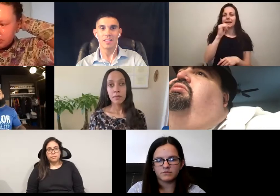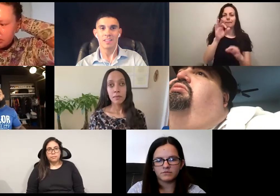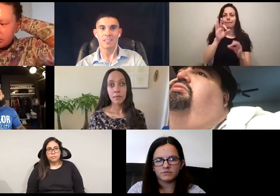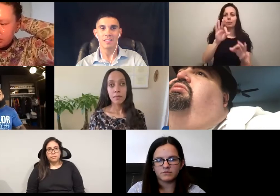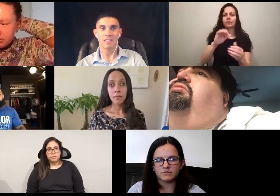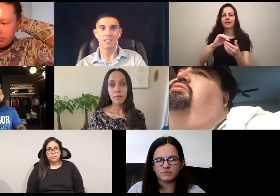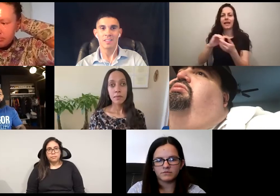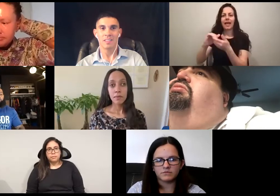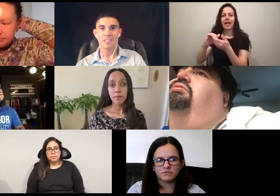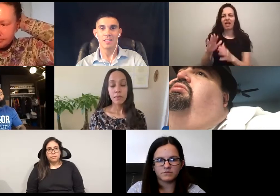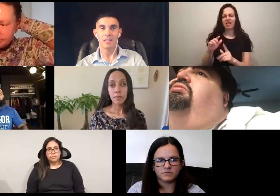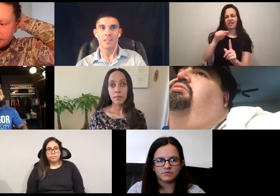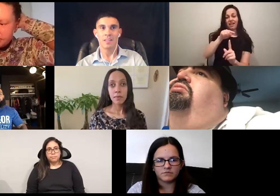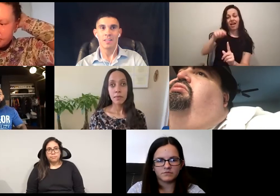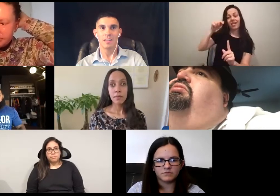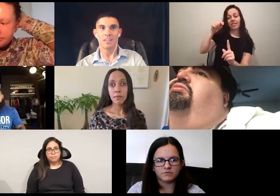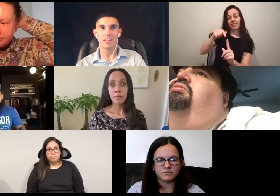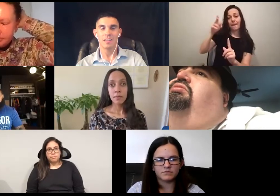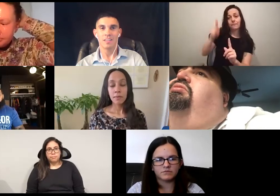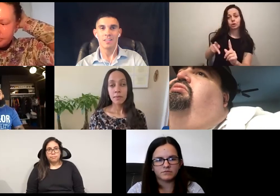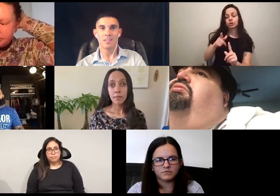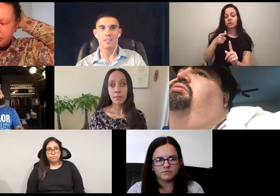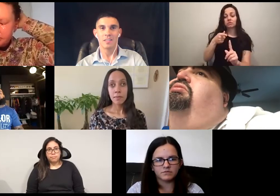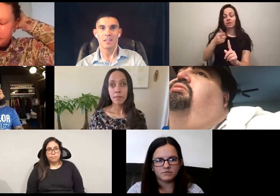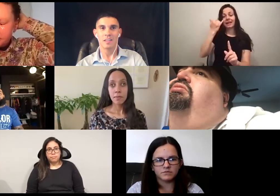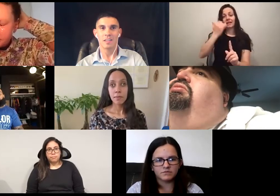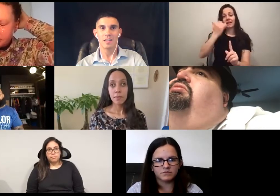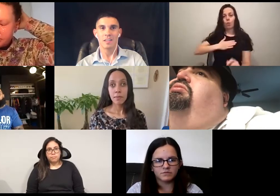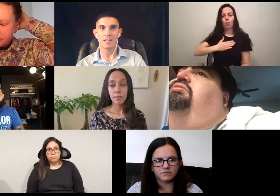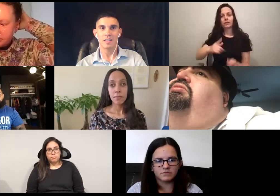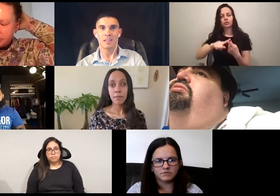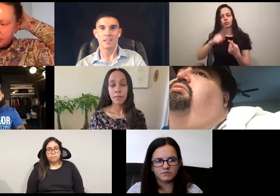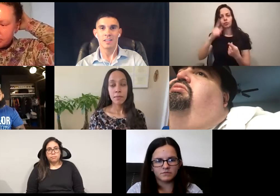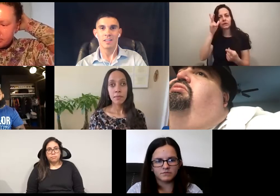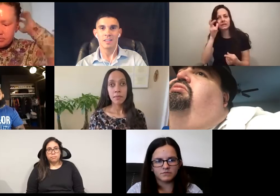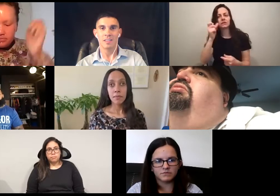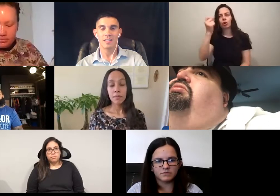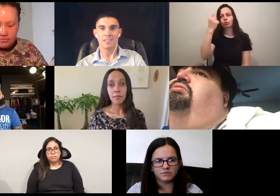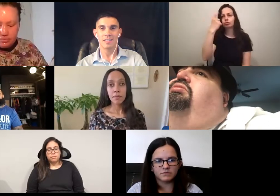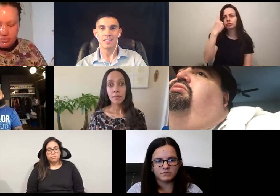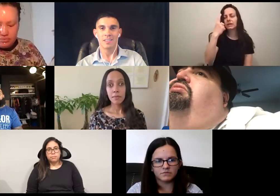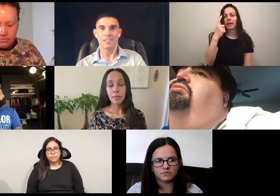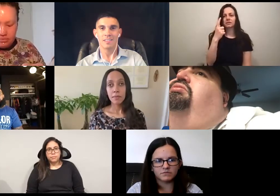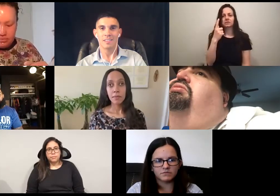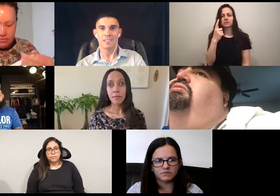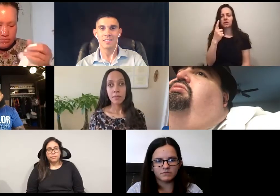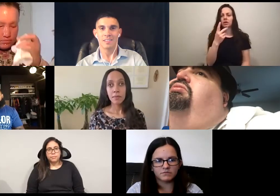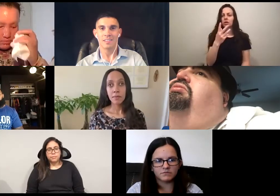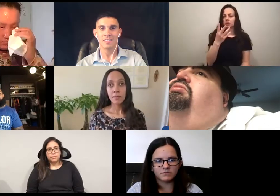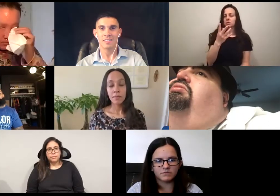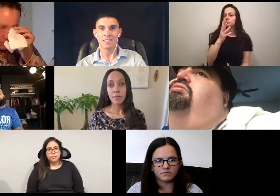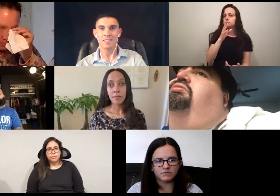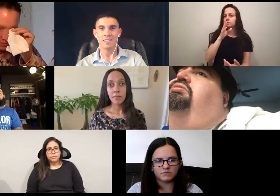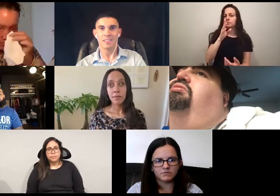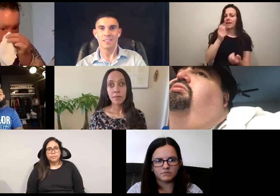that's willing to listen and understand and actually move forward and start to speak for us when we're not around. I know I speak for a